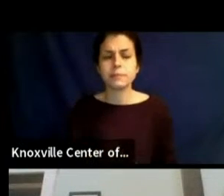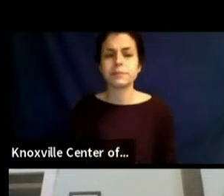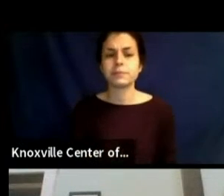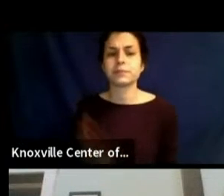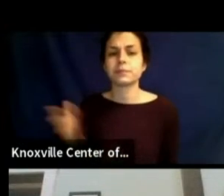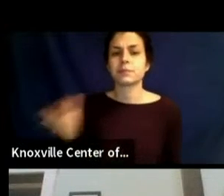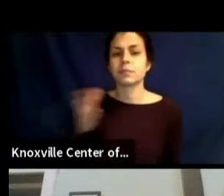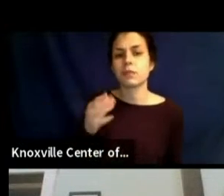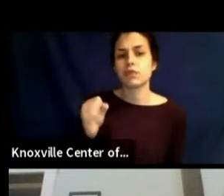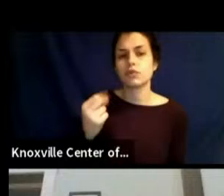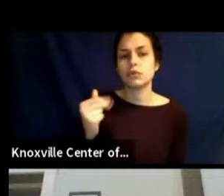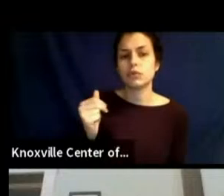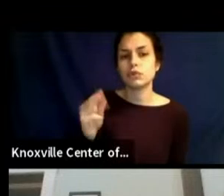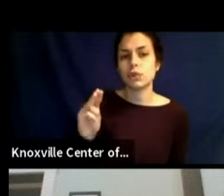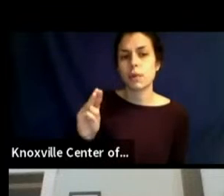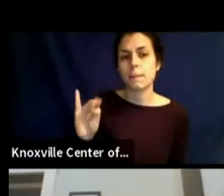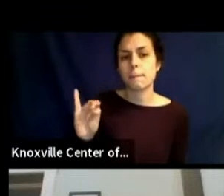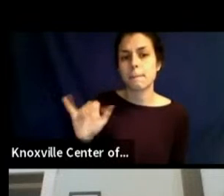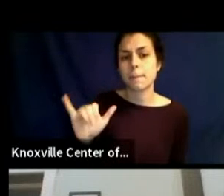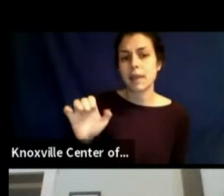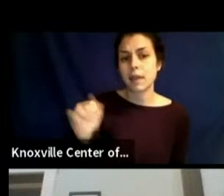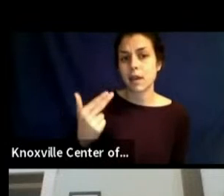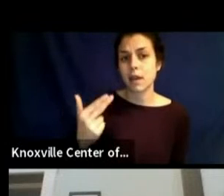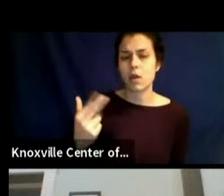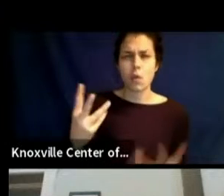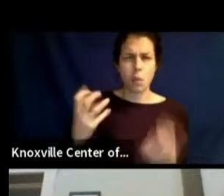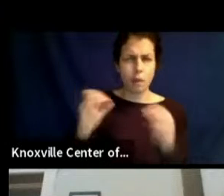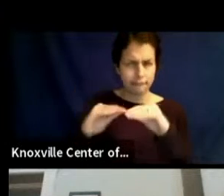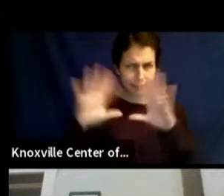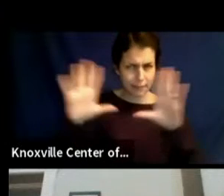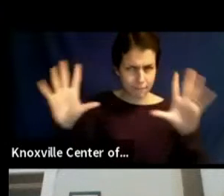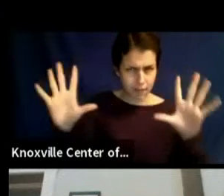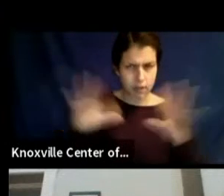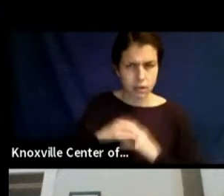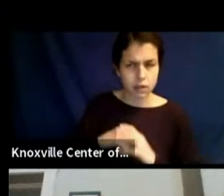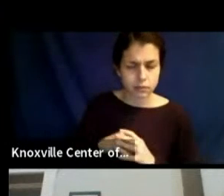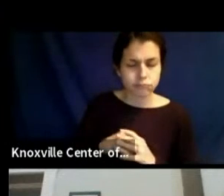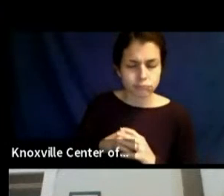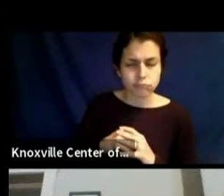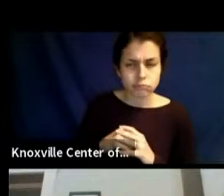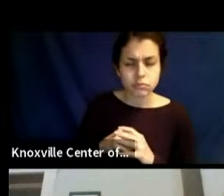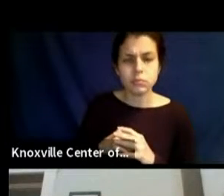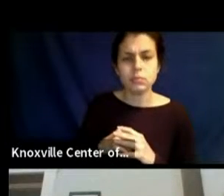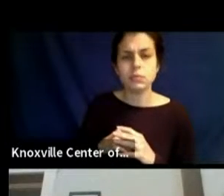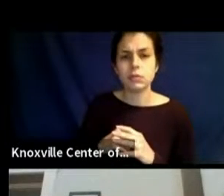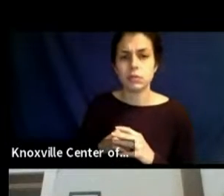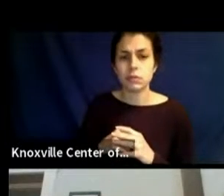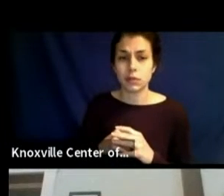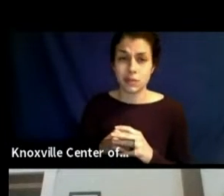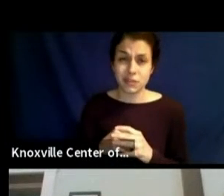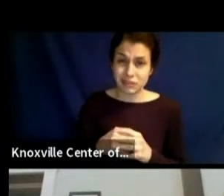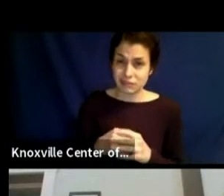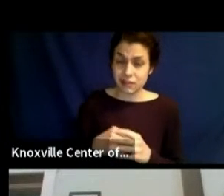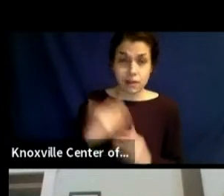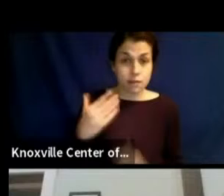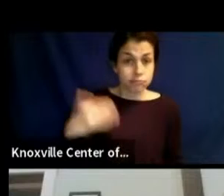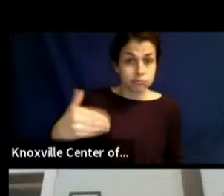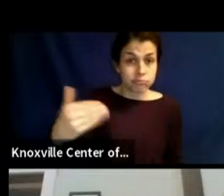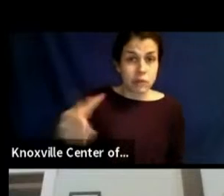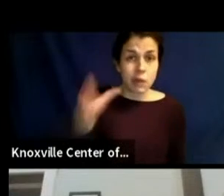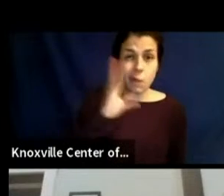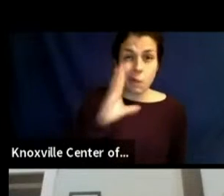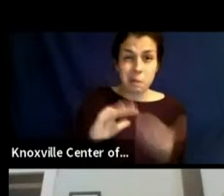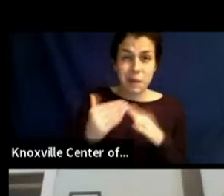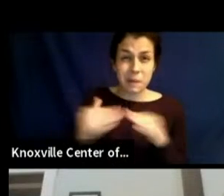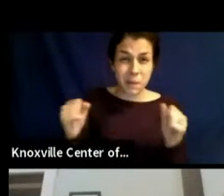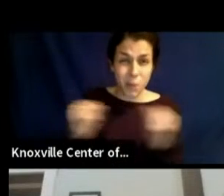other questions I do want to clarify, and that is that, the effect of it's only going to get colder. We still have